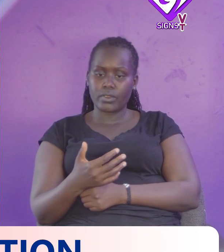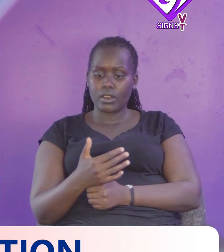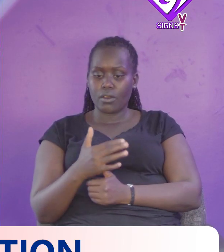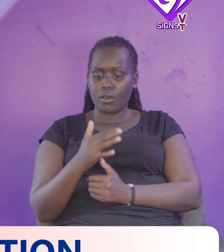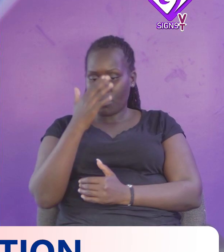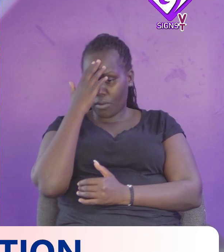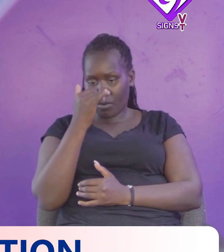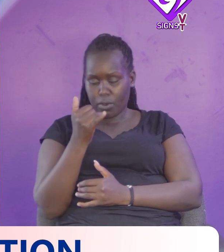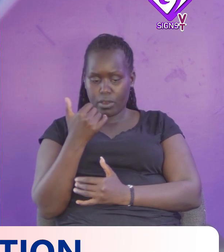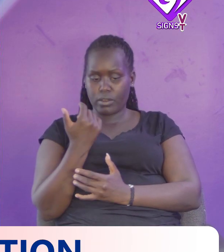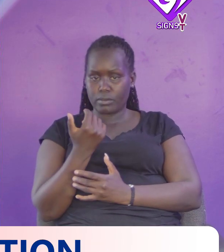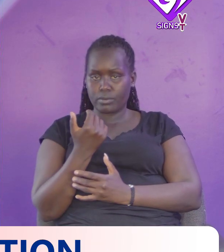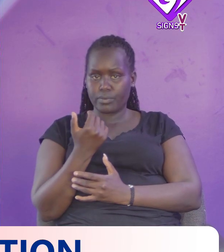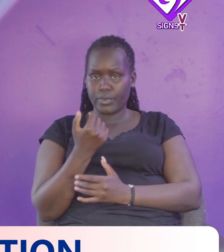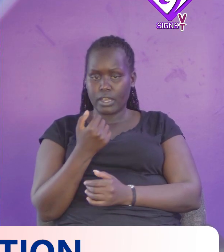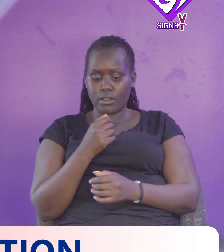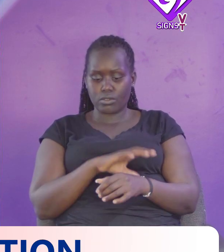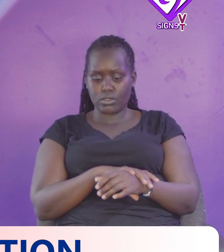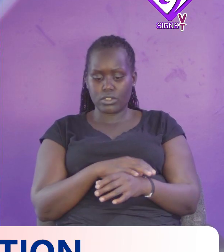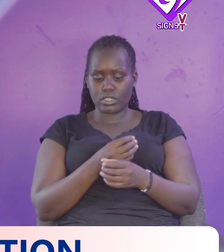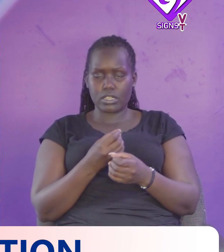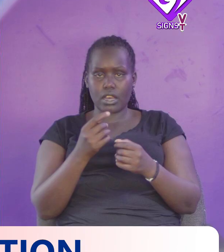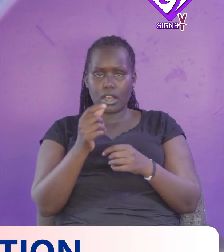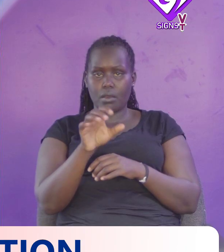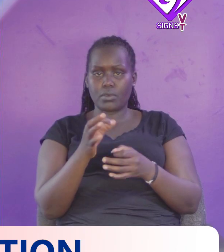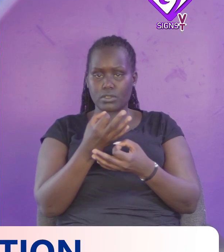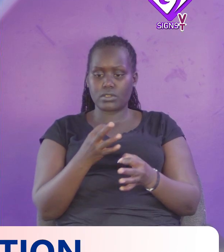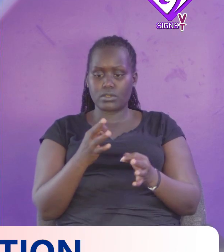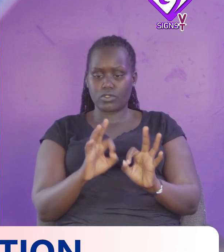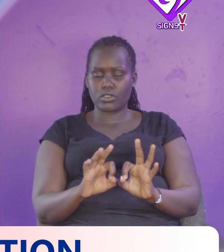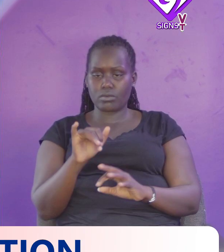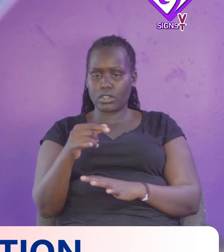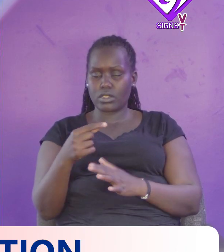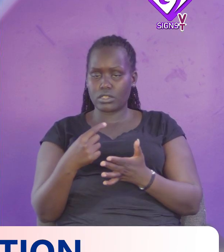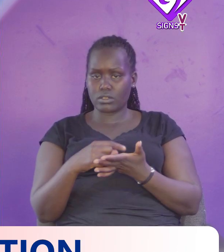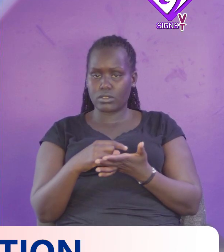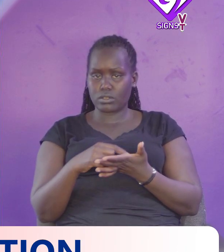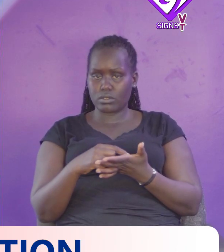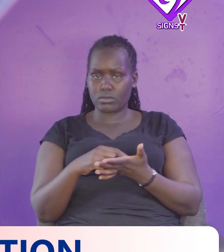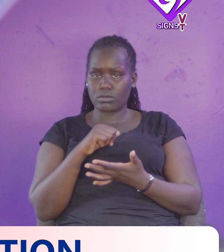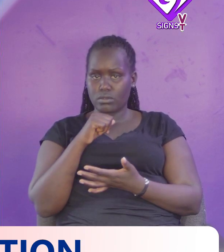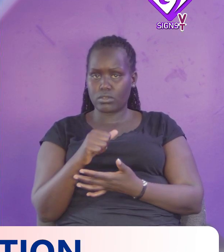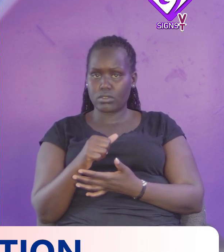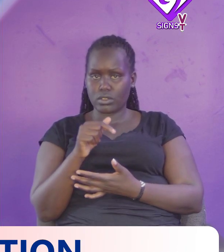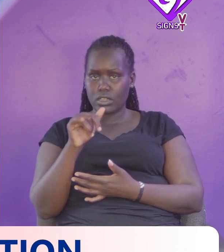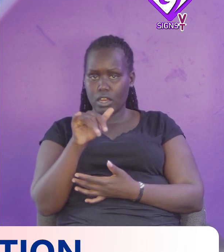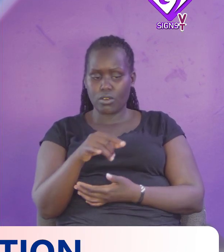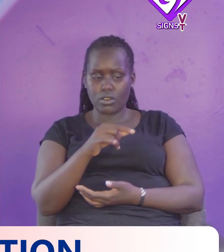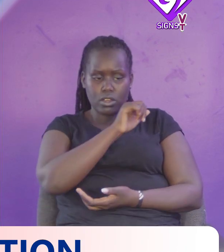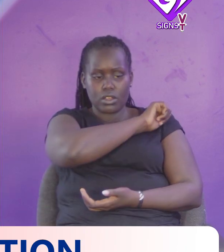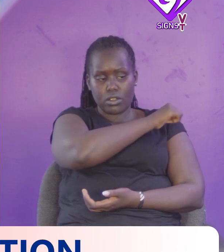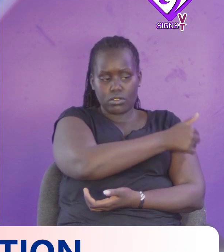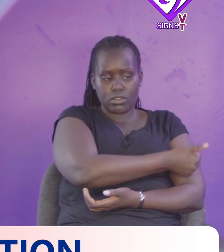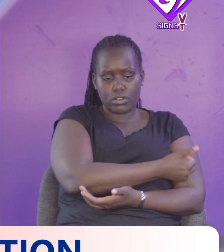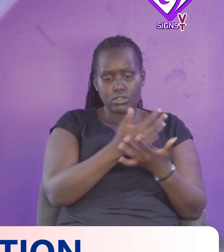lock somebody's freedom, somebody's life? I that is not the Ugandans. That was the authorities in